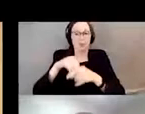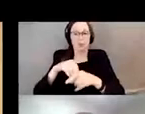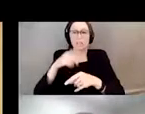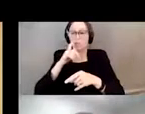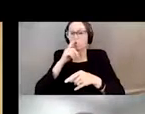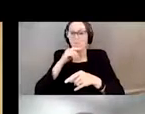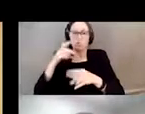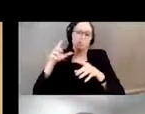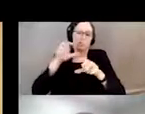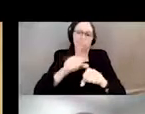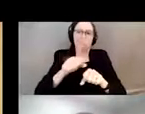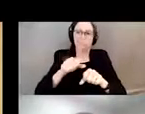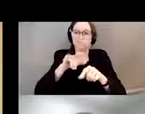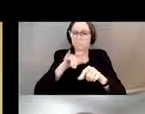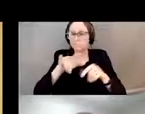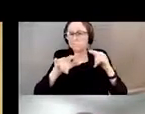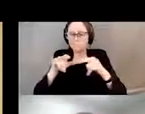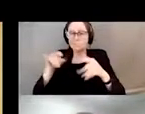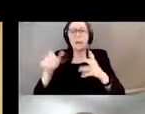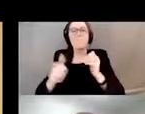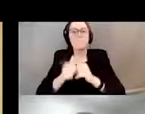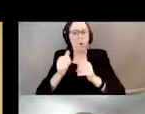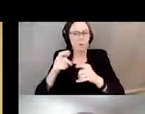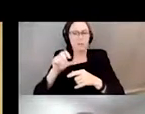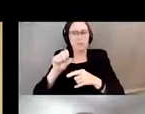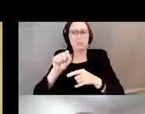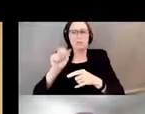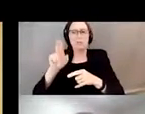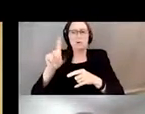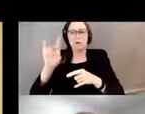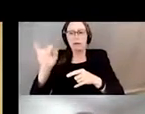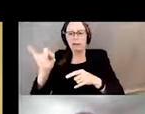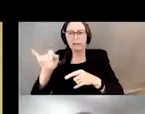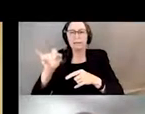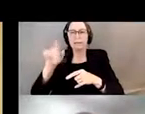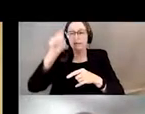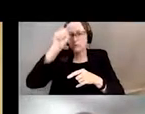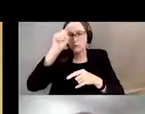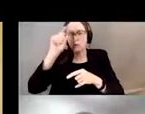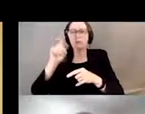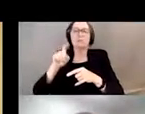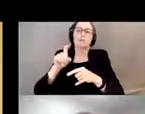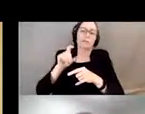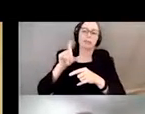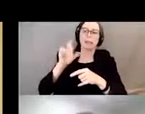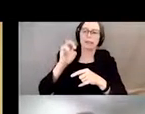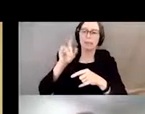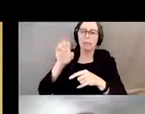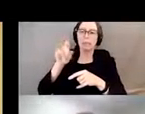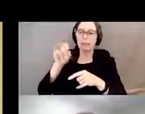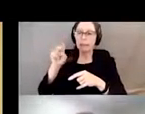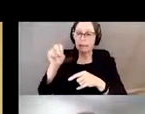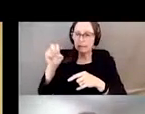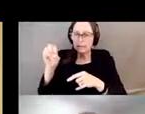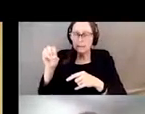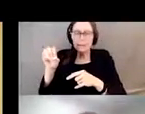mostly Saudi citizens and Egyptians and Lebanese and UAE citizens. There are no Afghans,